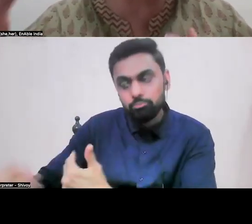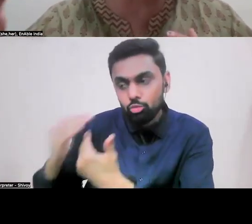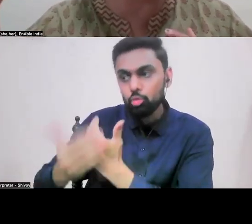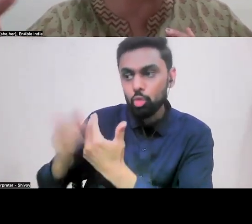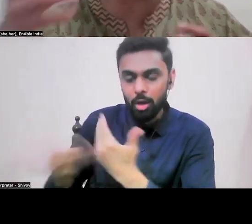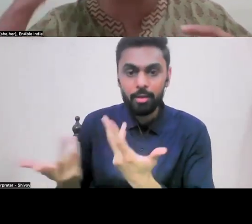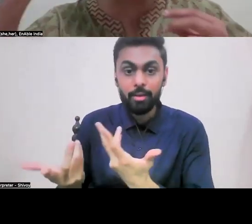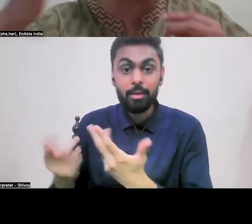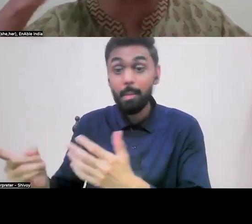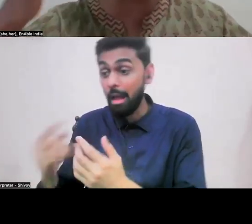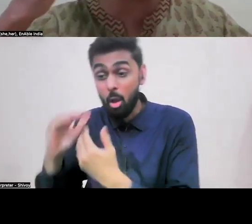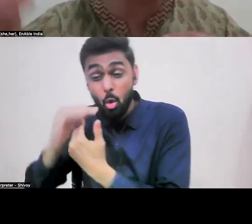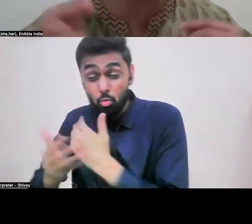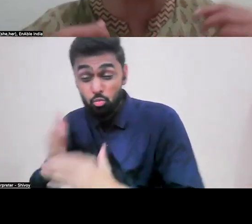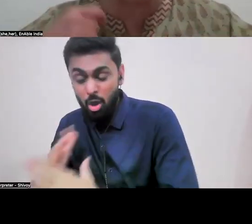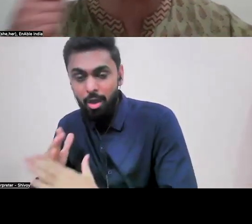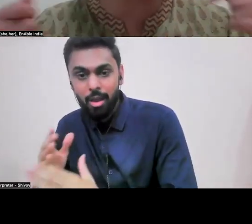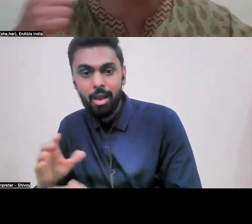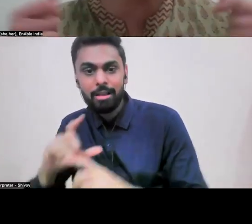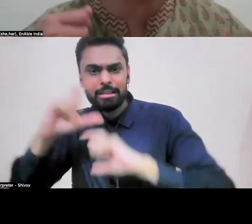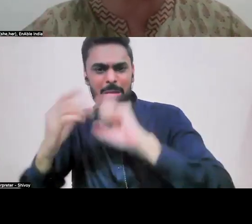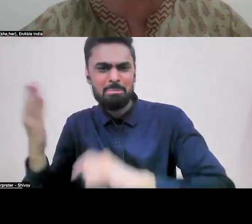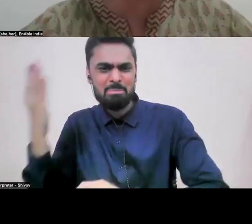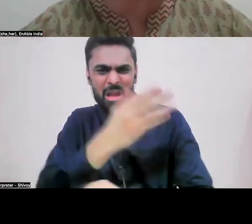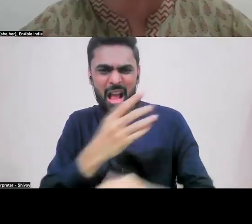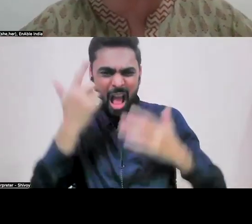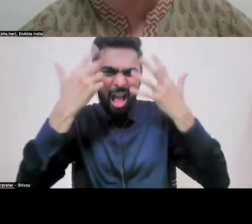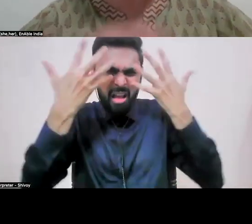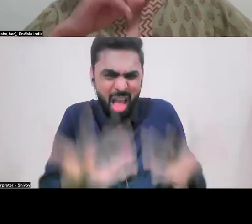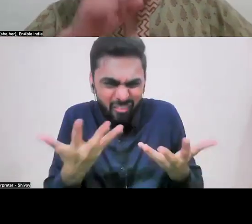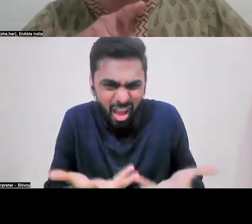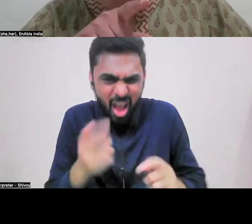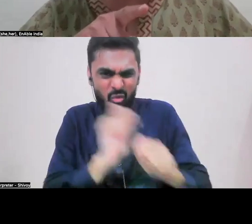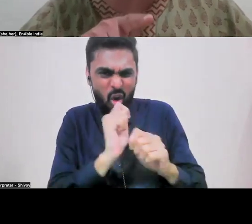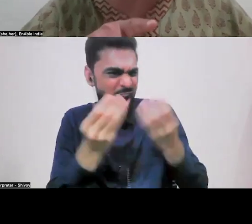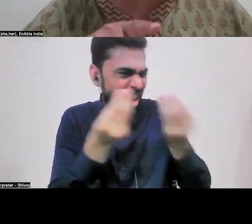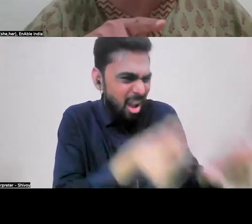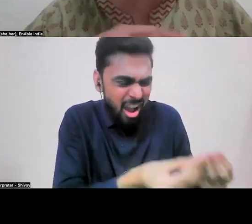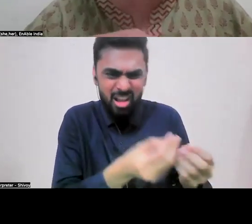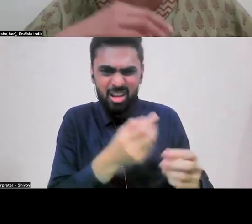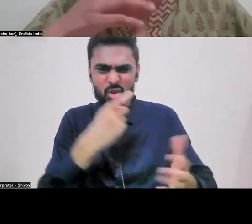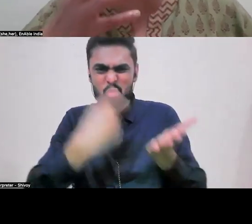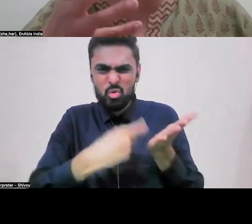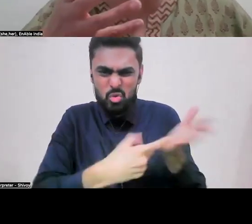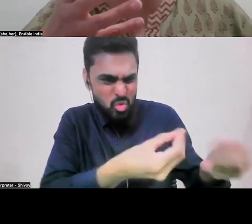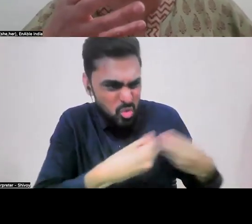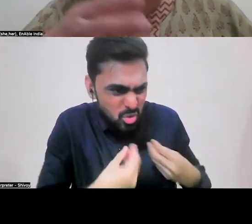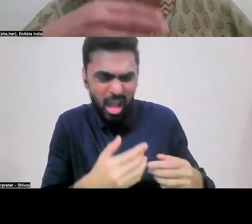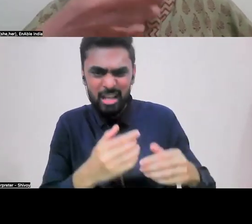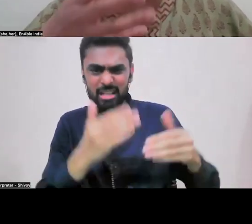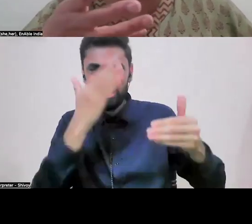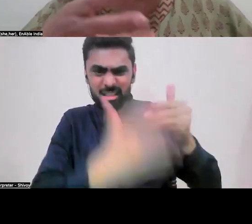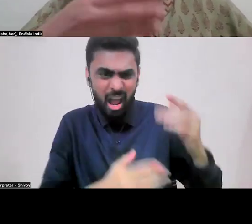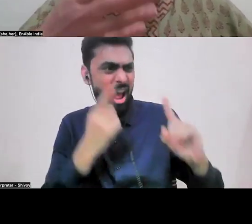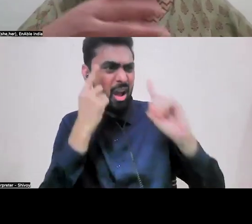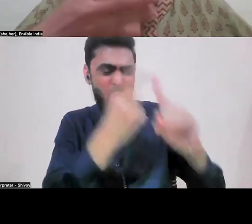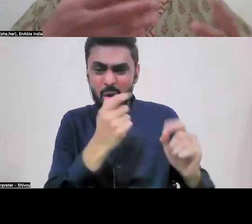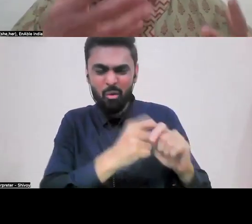going to go and work in a company, finish targets, do the things that are required, do things with responsibility? Sometimes you'll have more